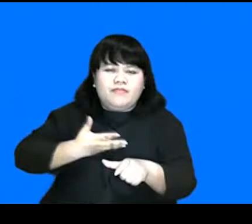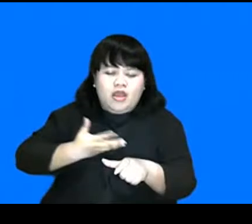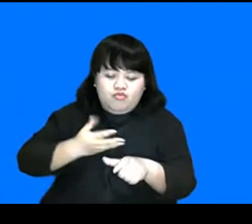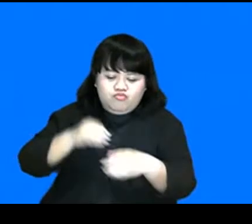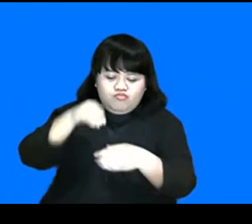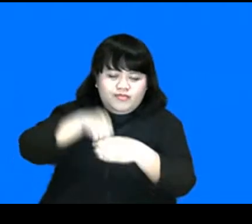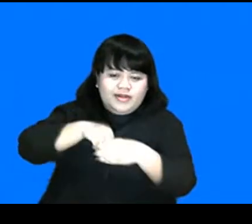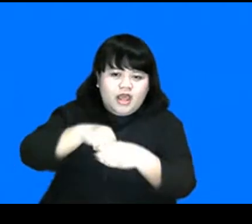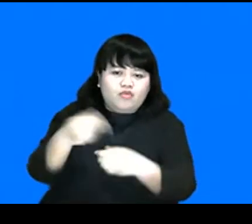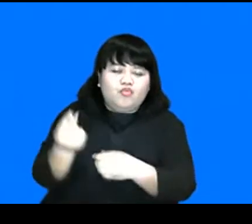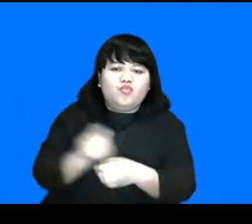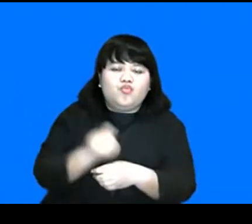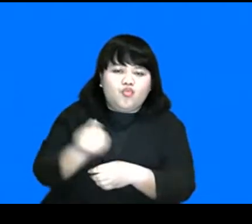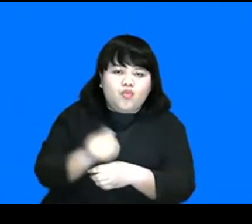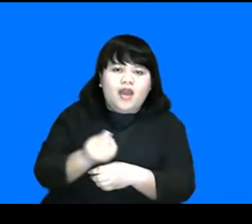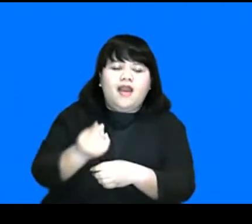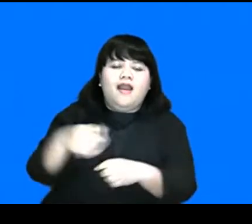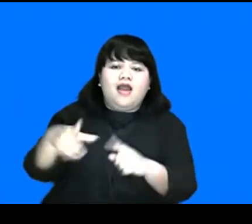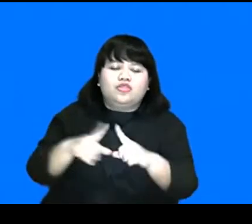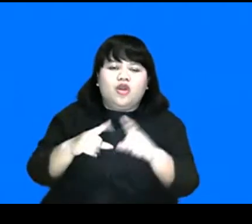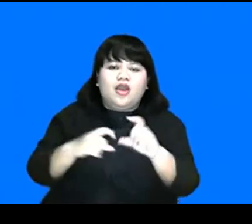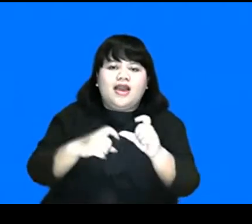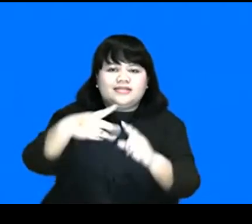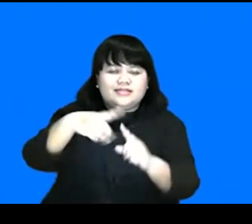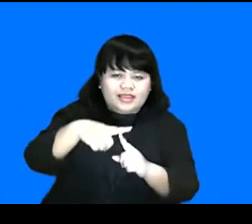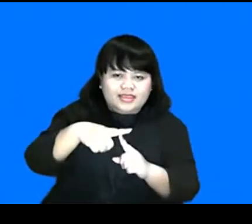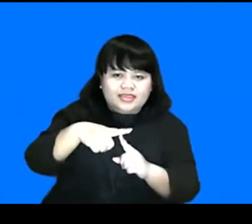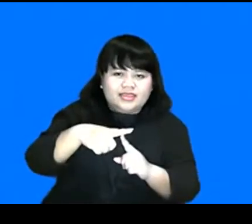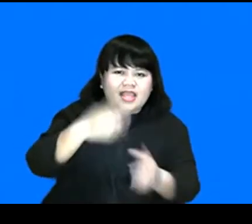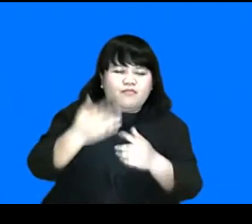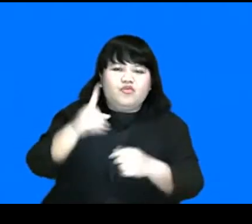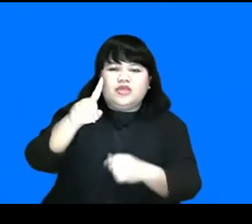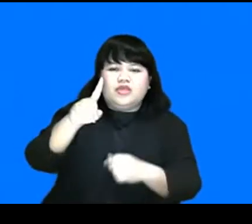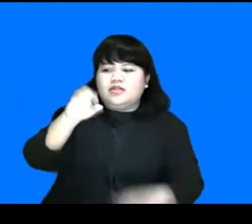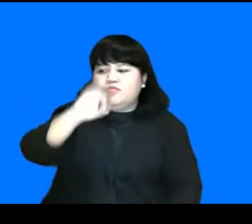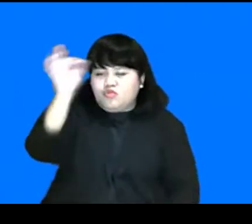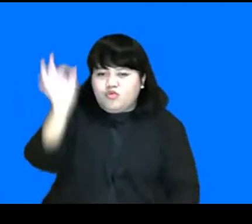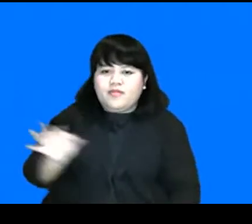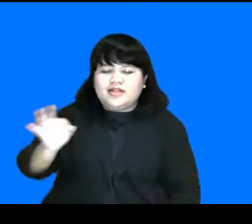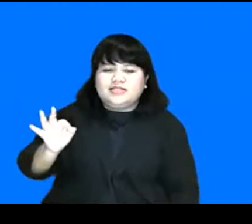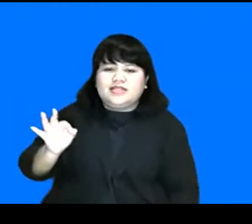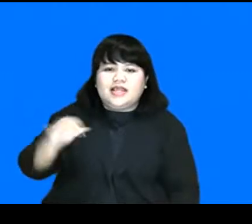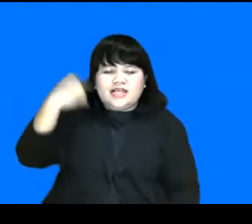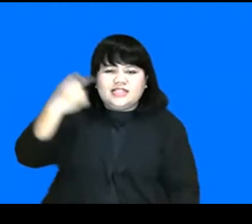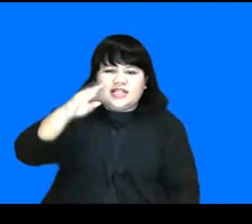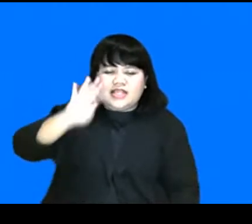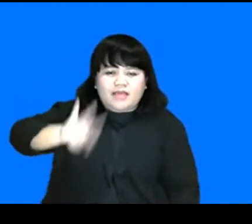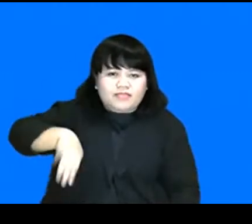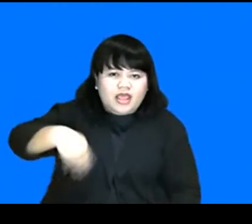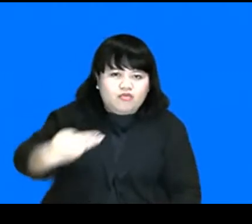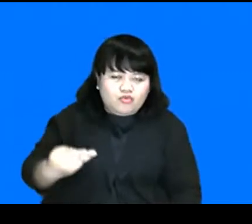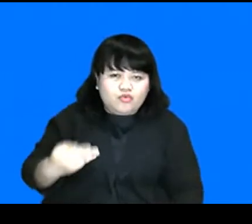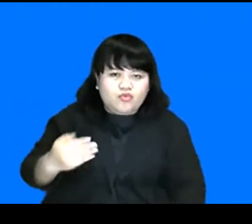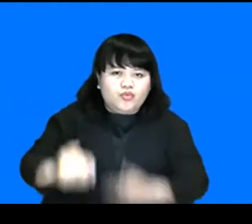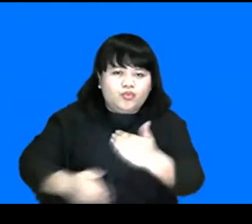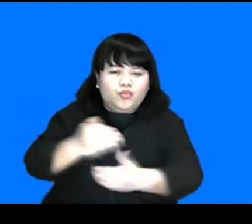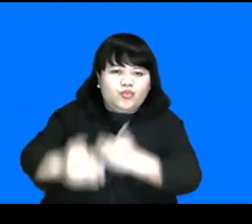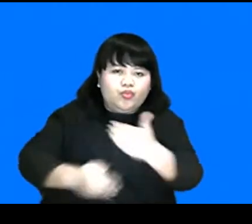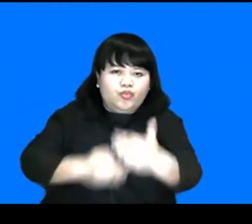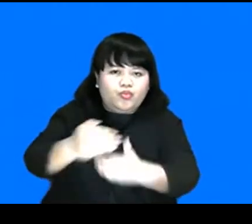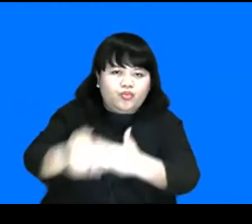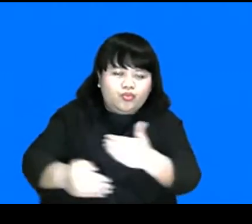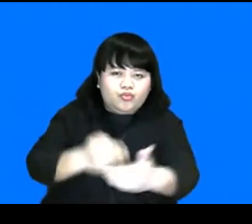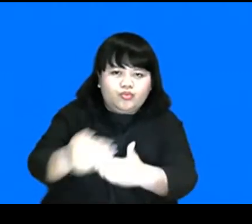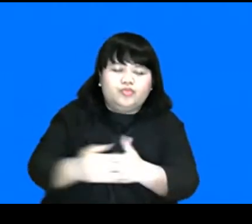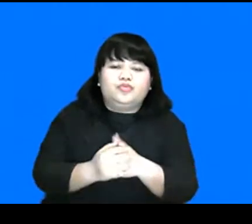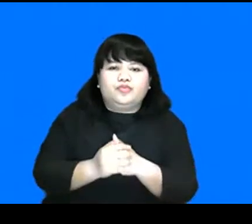year. I heard someone saying 10%. If you put a 10% on wealth tax over a decade, they would have nothing left. Why would